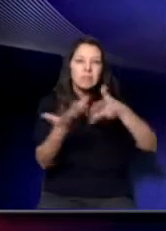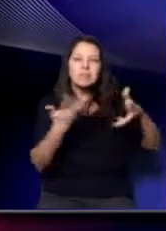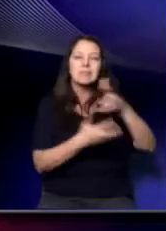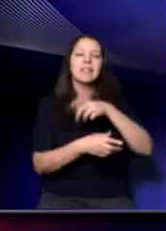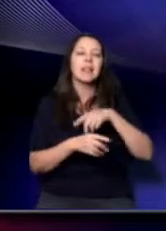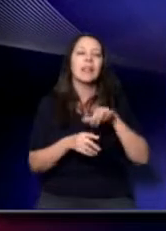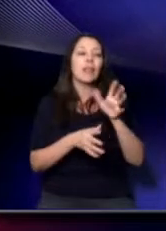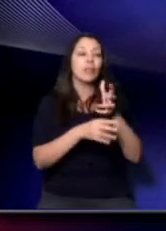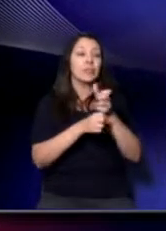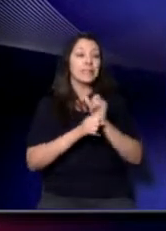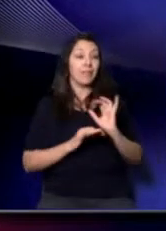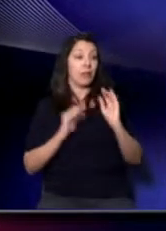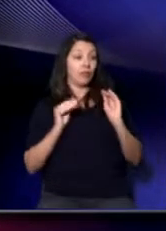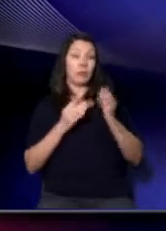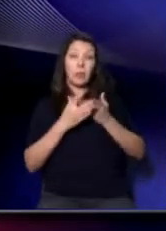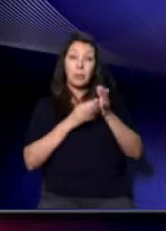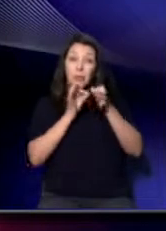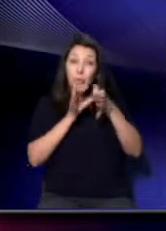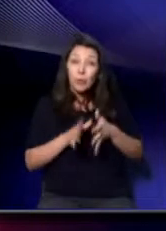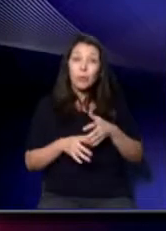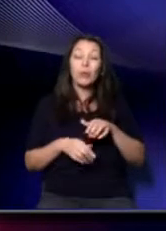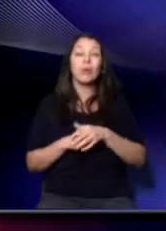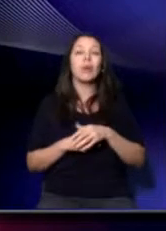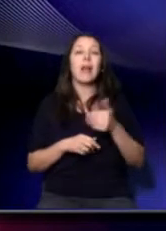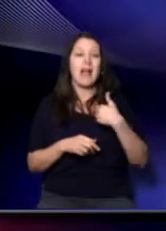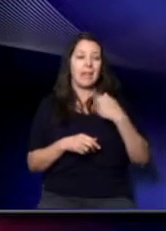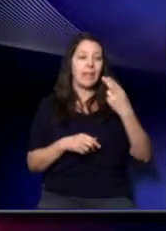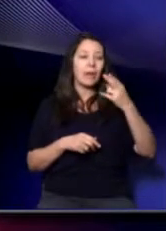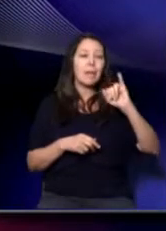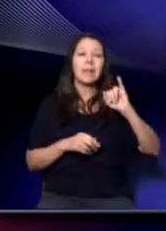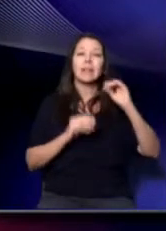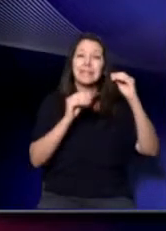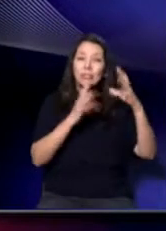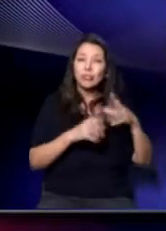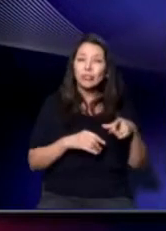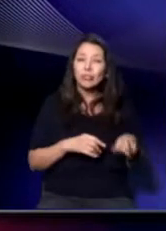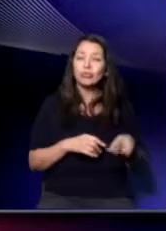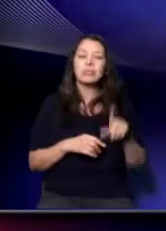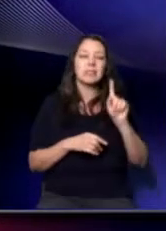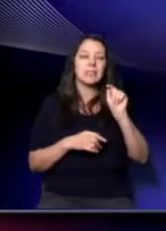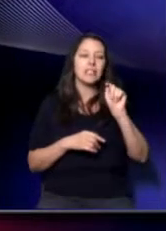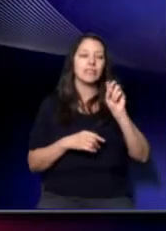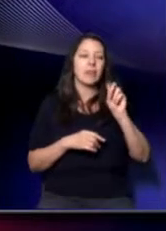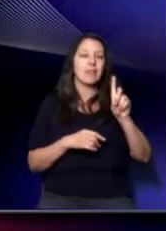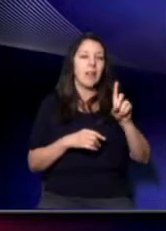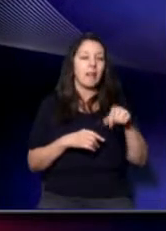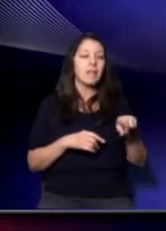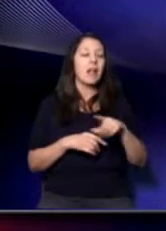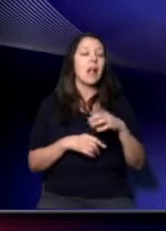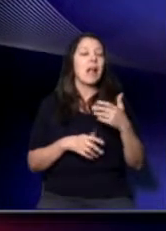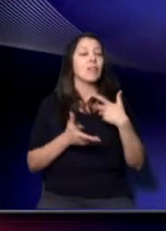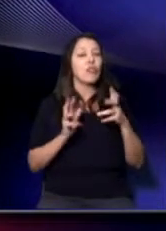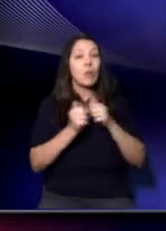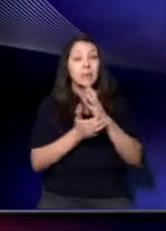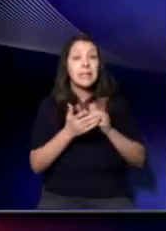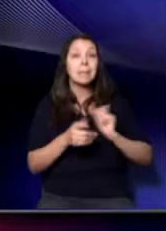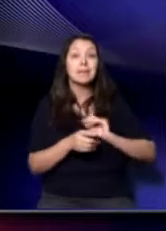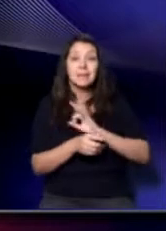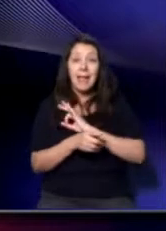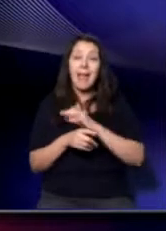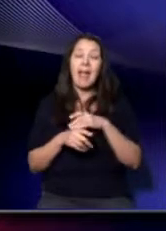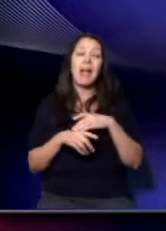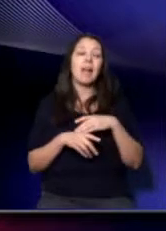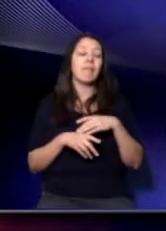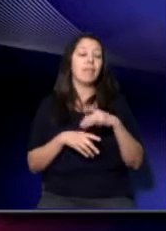interpreting and our hearing impaired teachers. We had the opportunity to meet with the staff afterward and talk about how this first